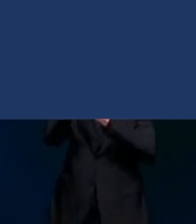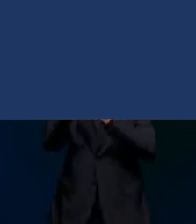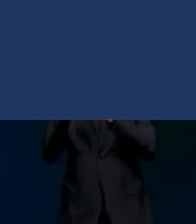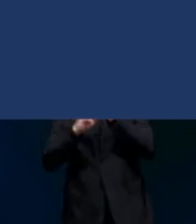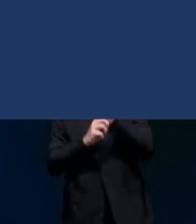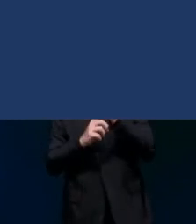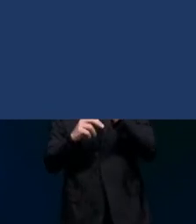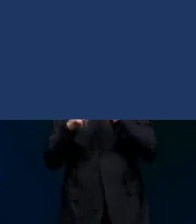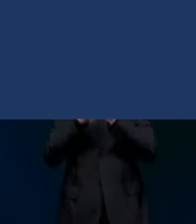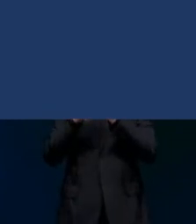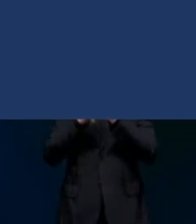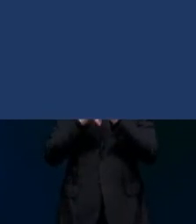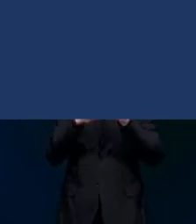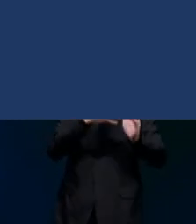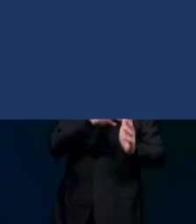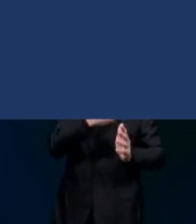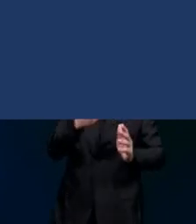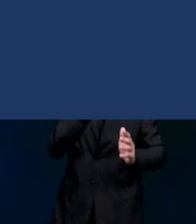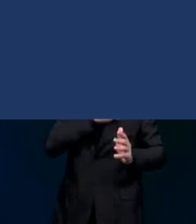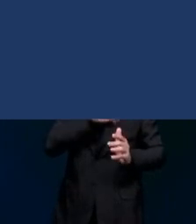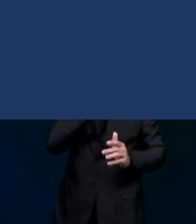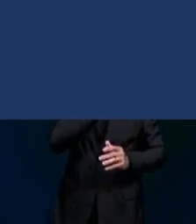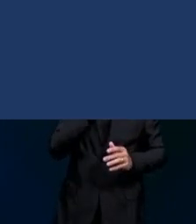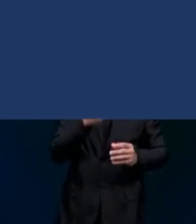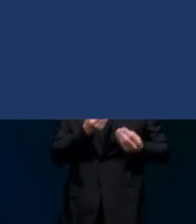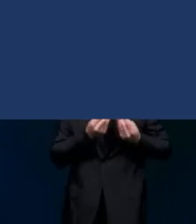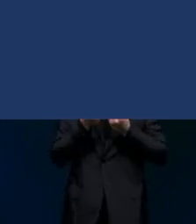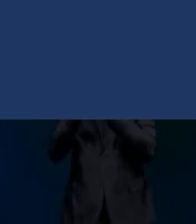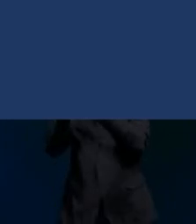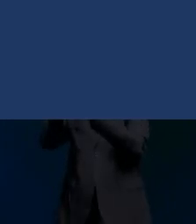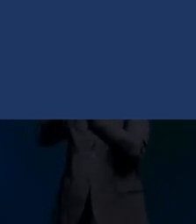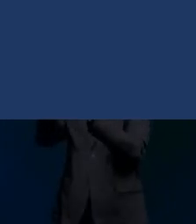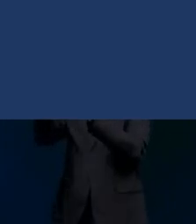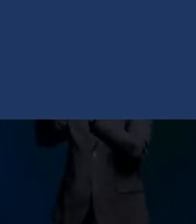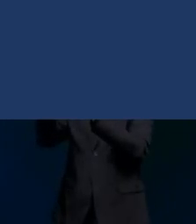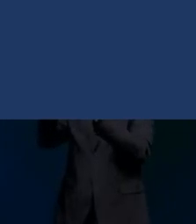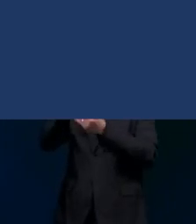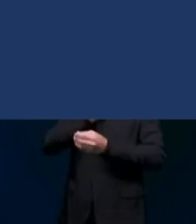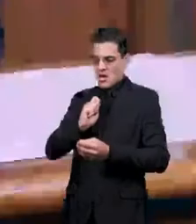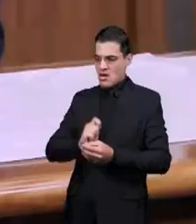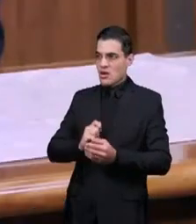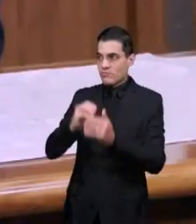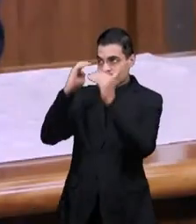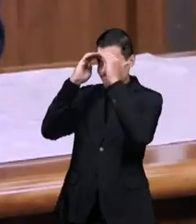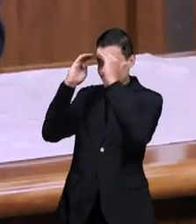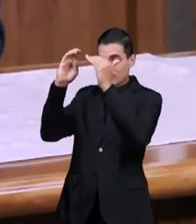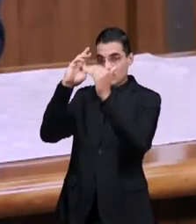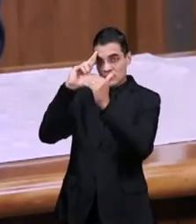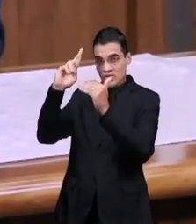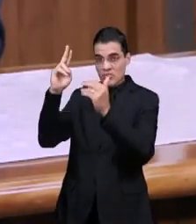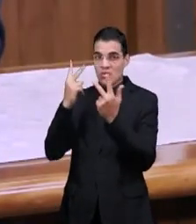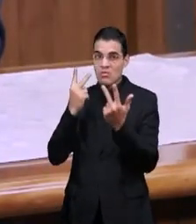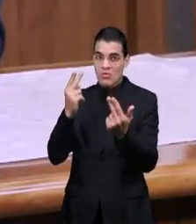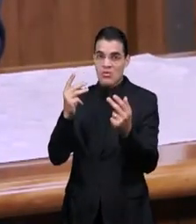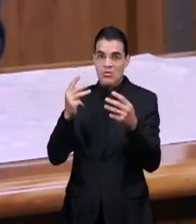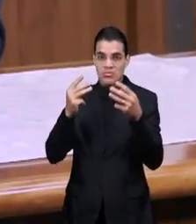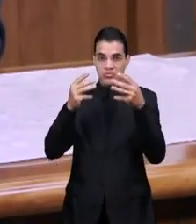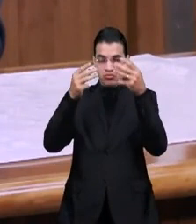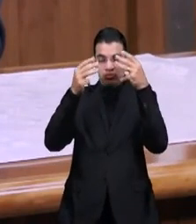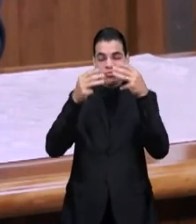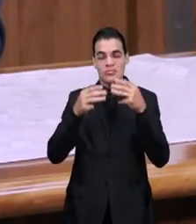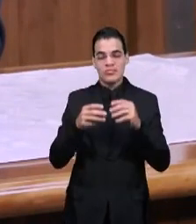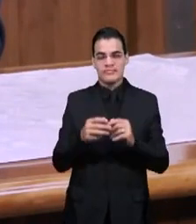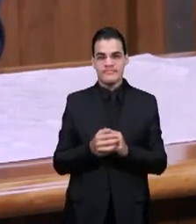Israel for all their sins once a year." And he did as the Lord commanded Moses. Very